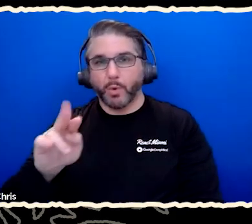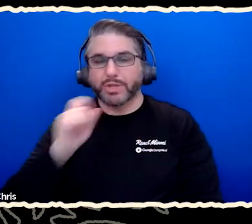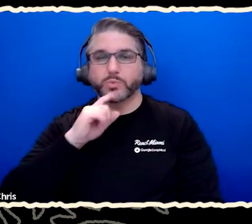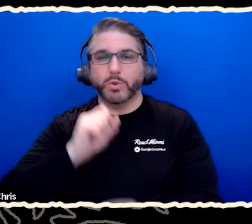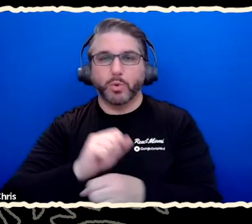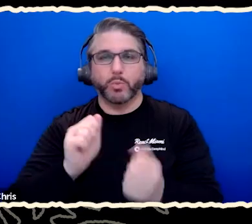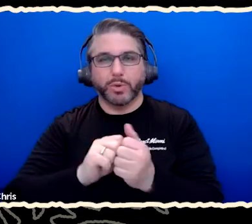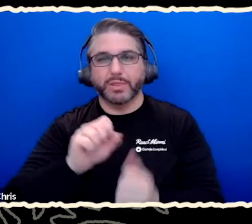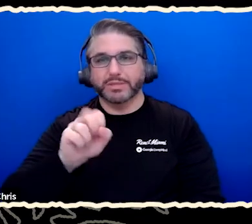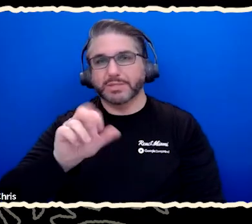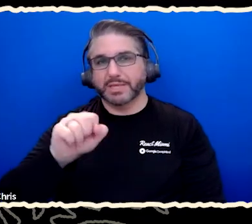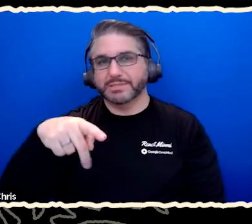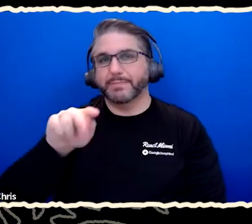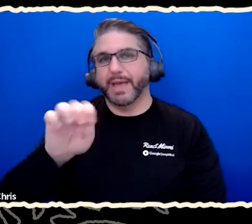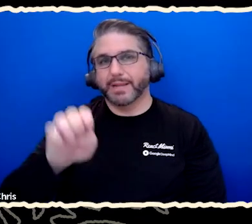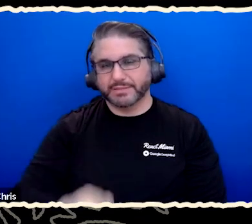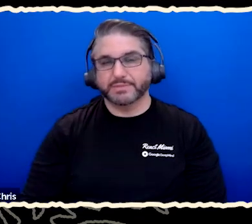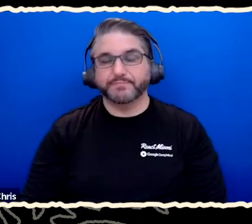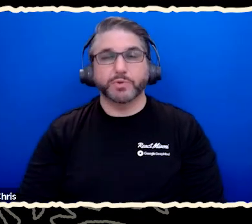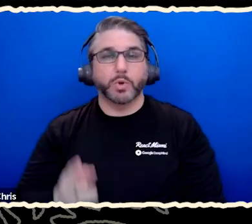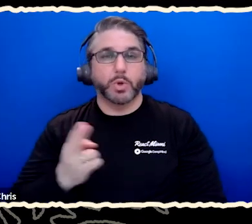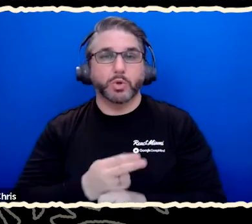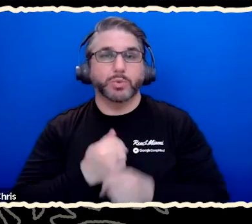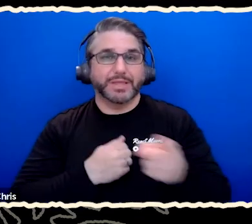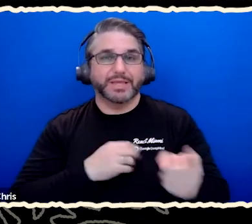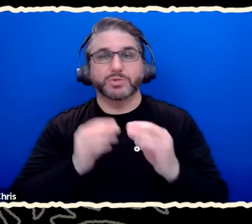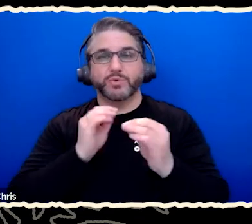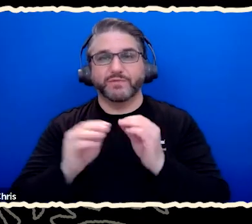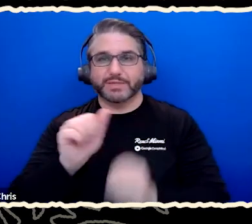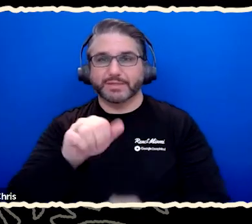Suspense. So let's go ahead and use this to fix our app.